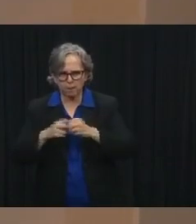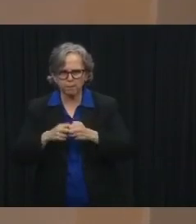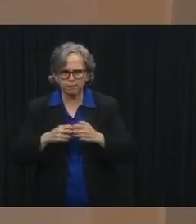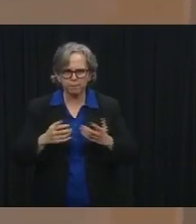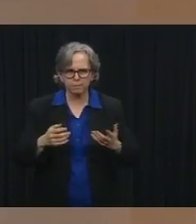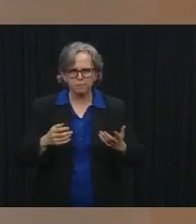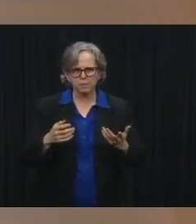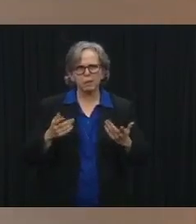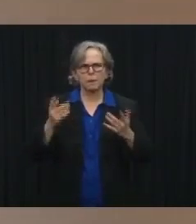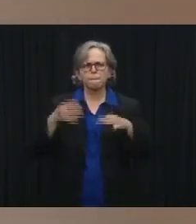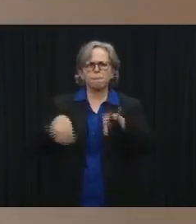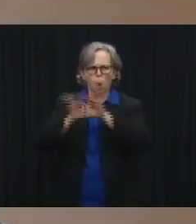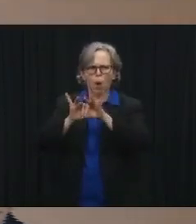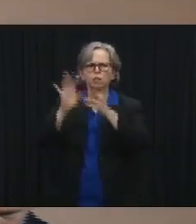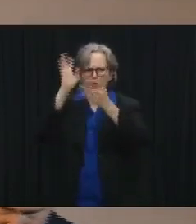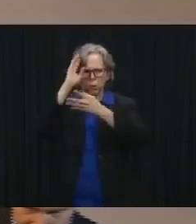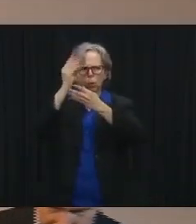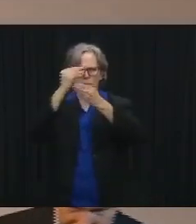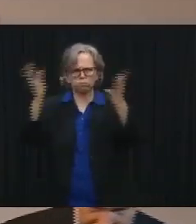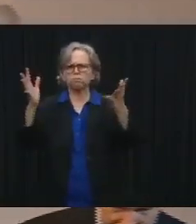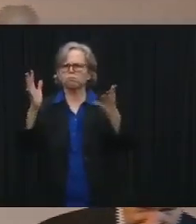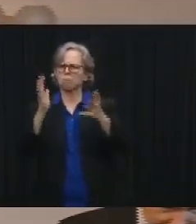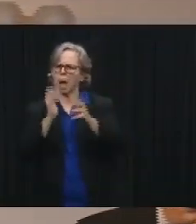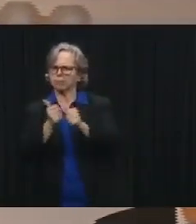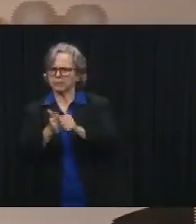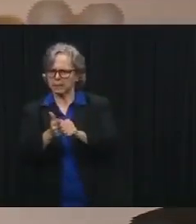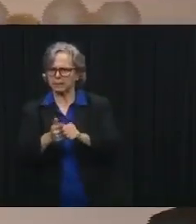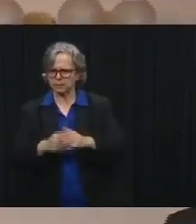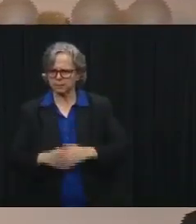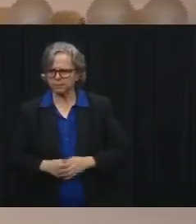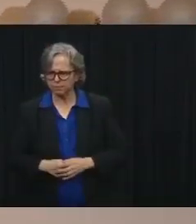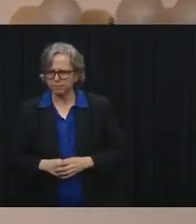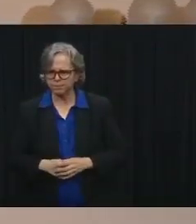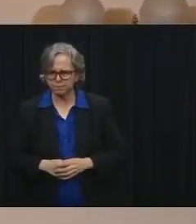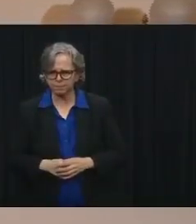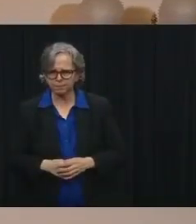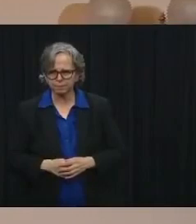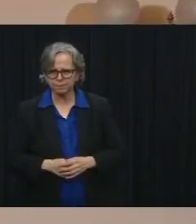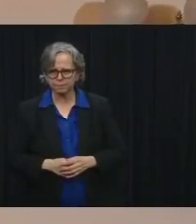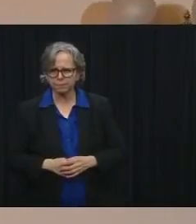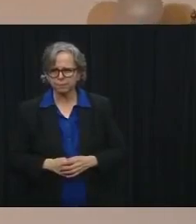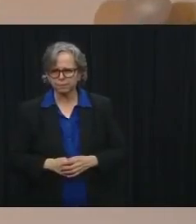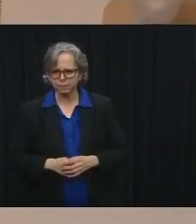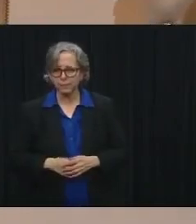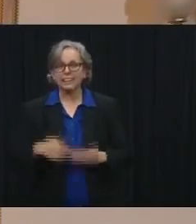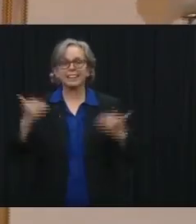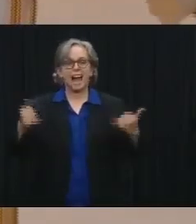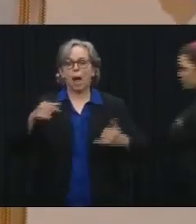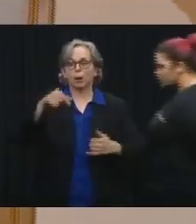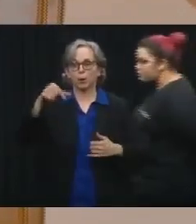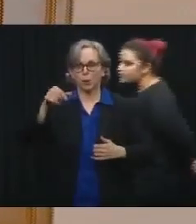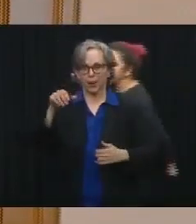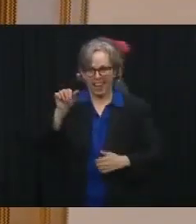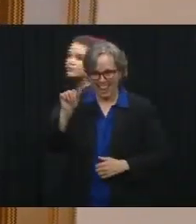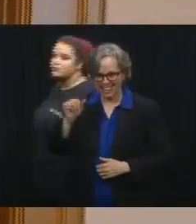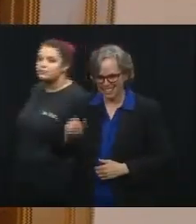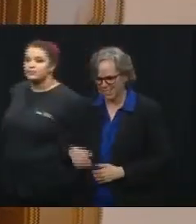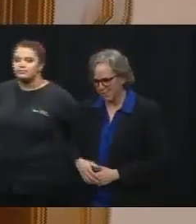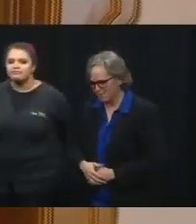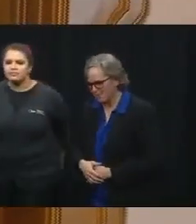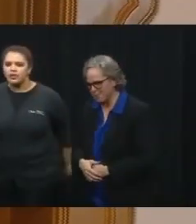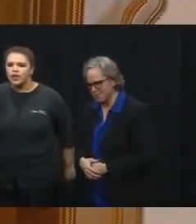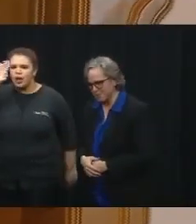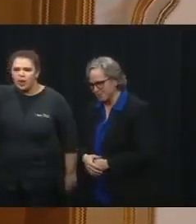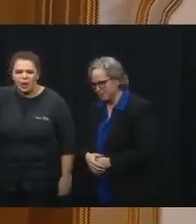Giamatti. Thank you, Governor. A question about the stay-at-home order. What's your sense of the compliance rate? Have you heard or seen